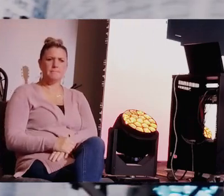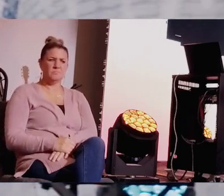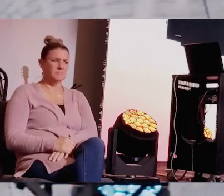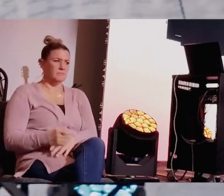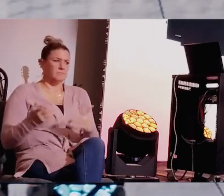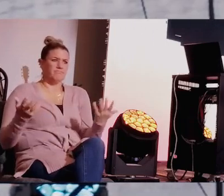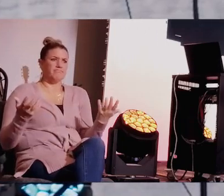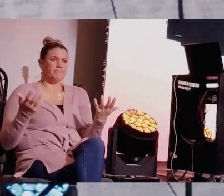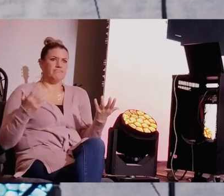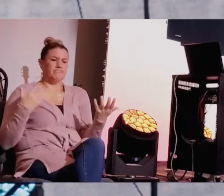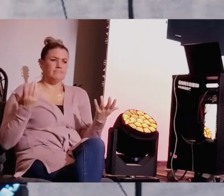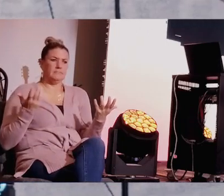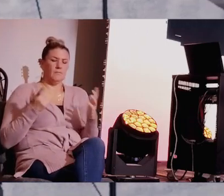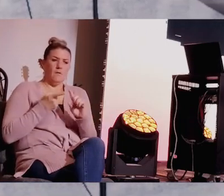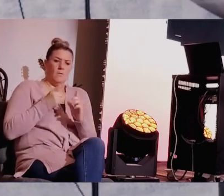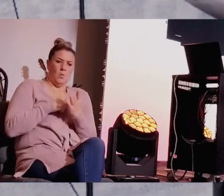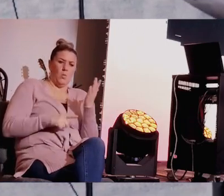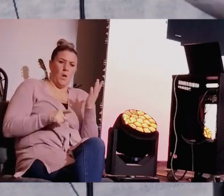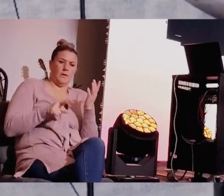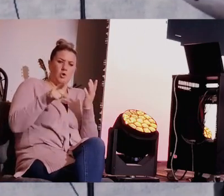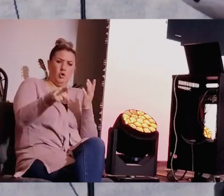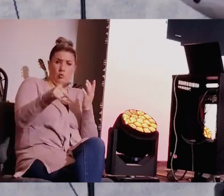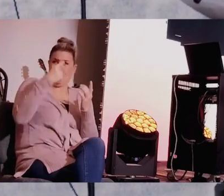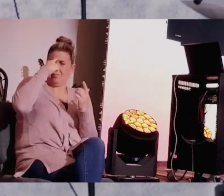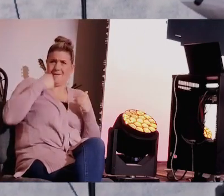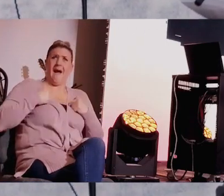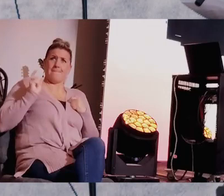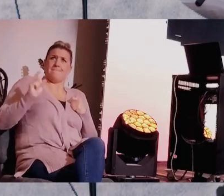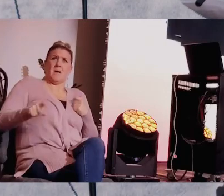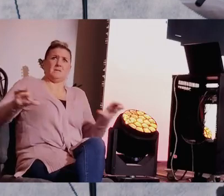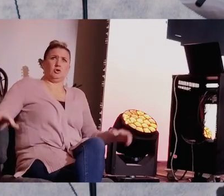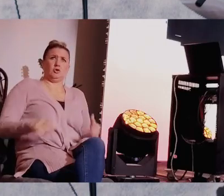of what you think you must be.